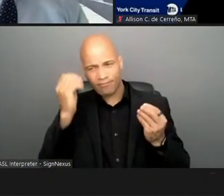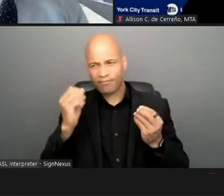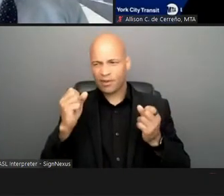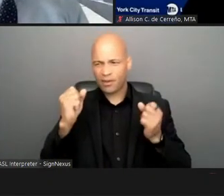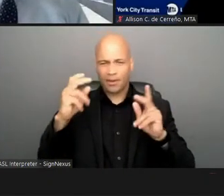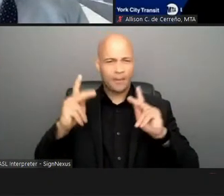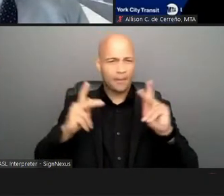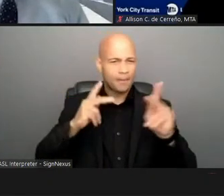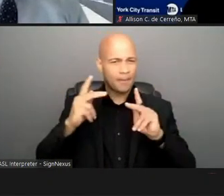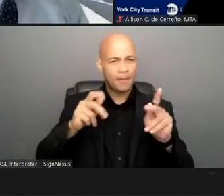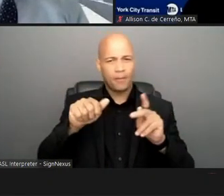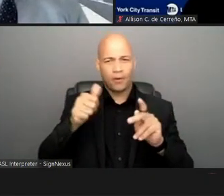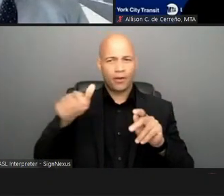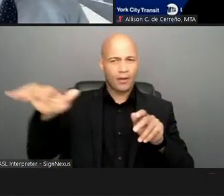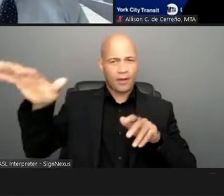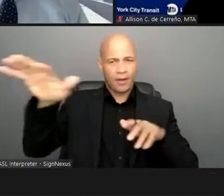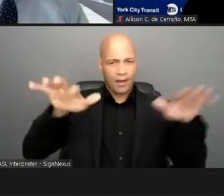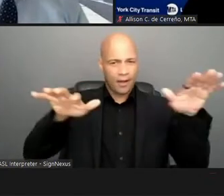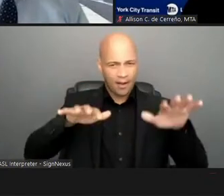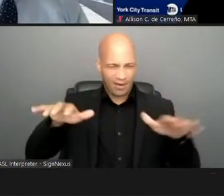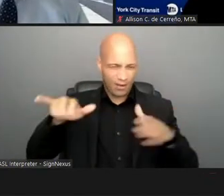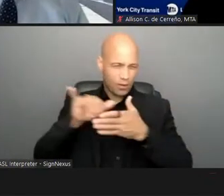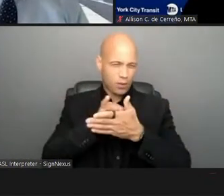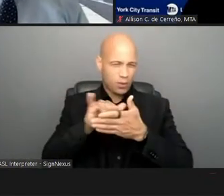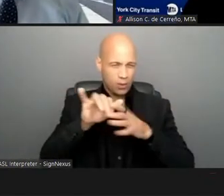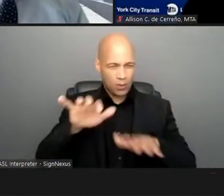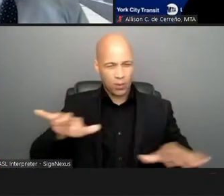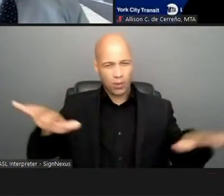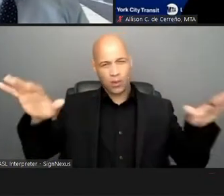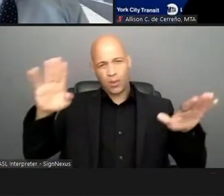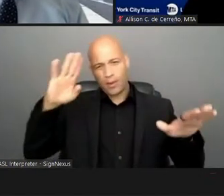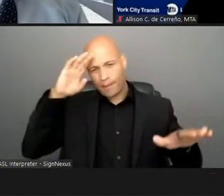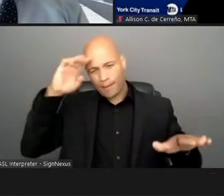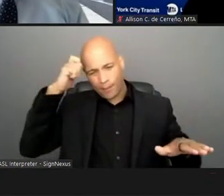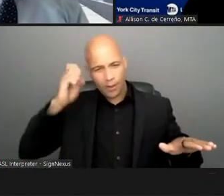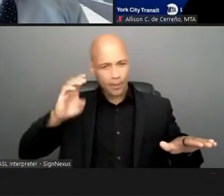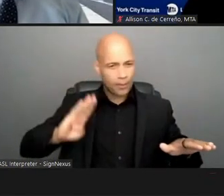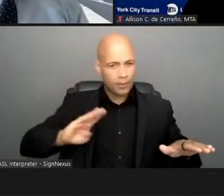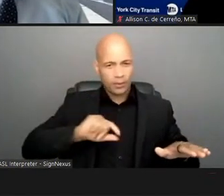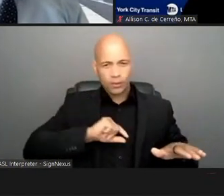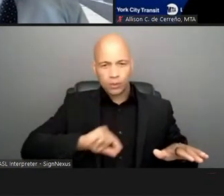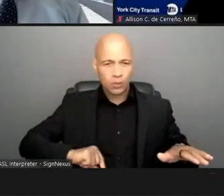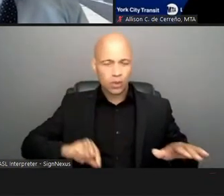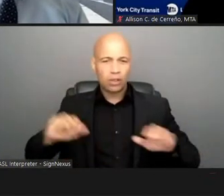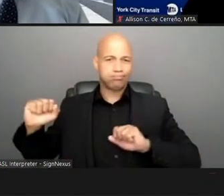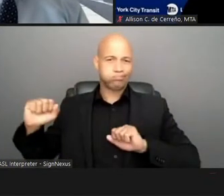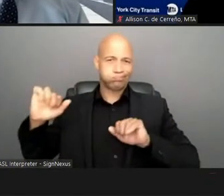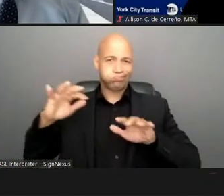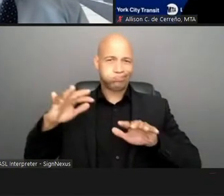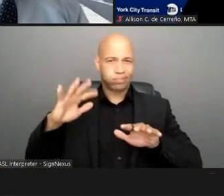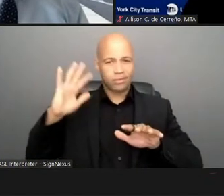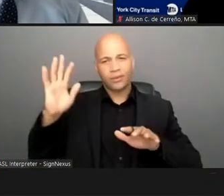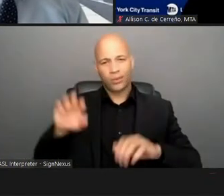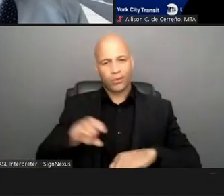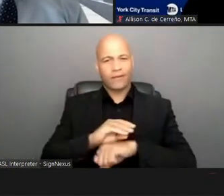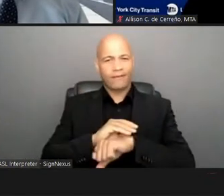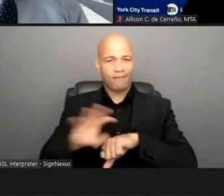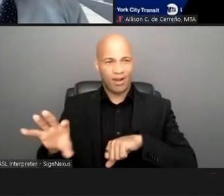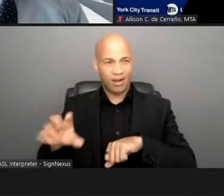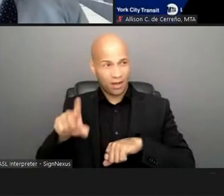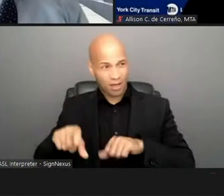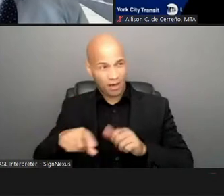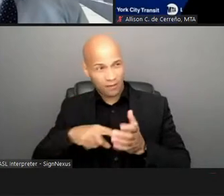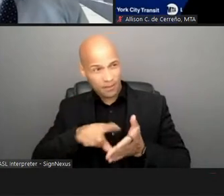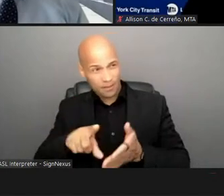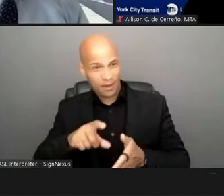come from different areas of New York Bronx and Brooklyn and Queens they're going to get affected if they have to pay the 23